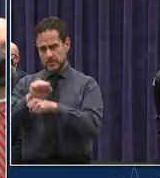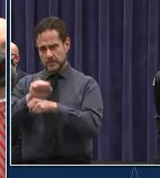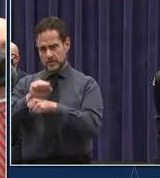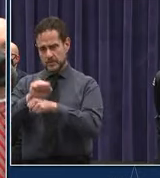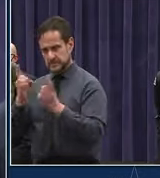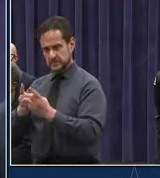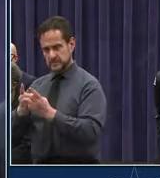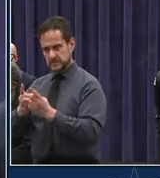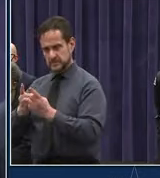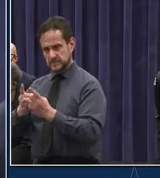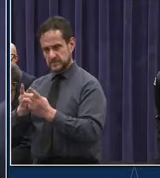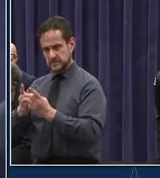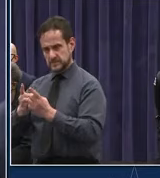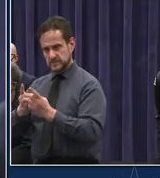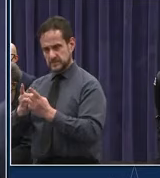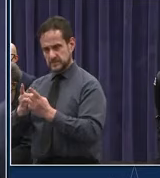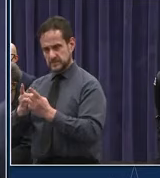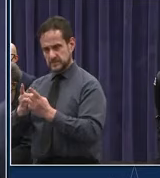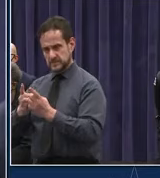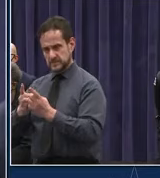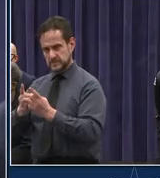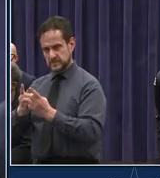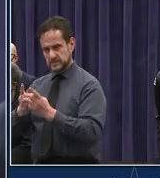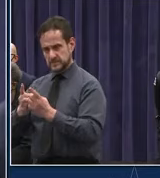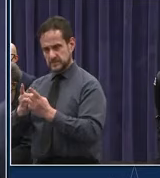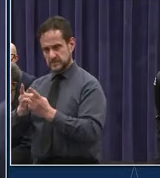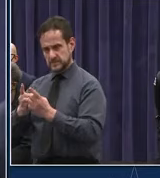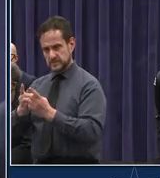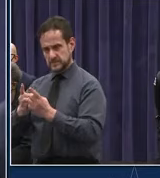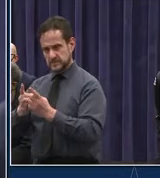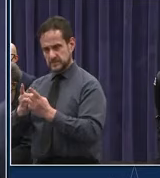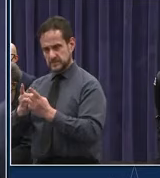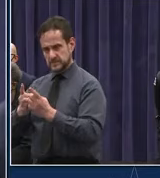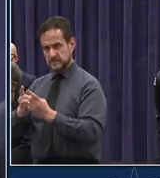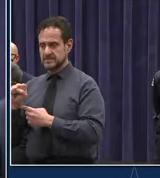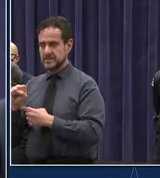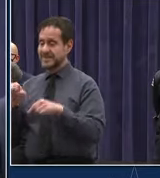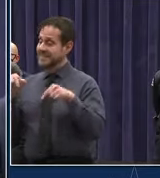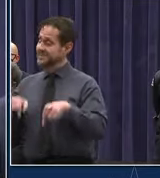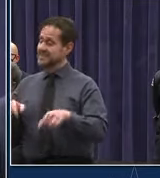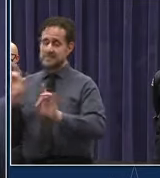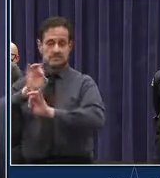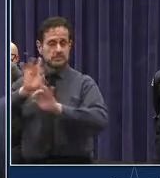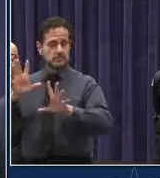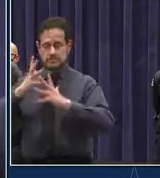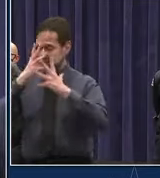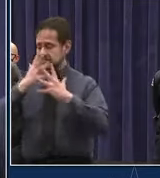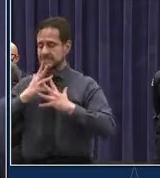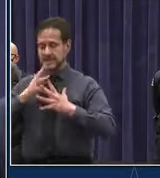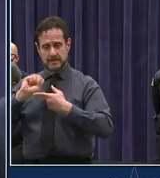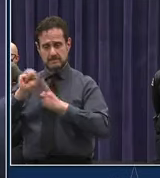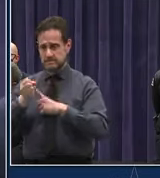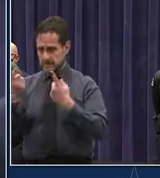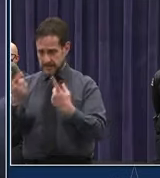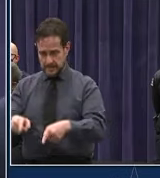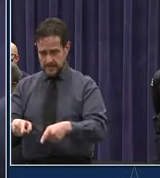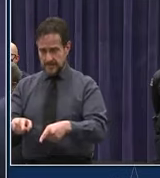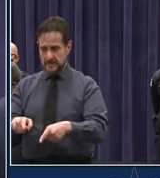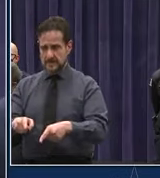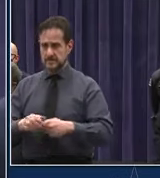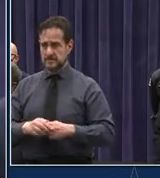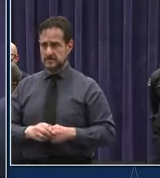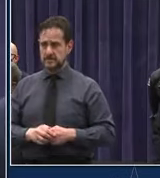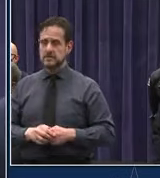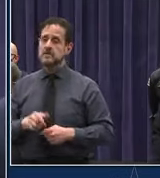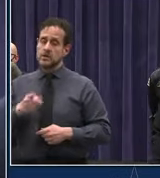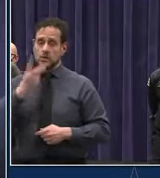who've lobbed criticism at one another over the past several months, what does this signify? Well, I think I've been saying for